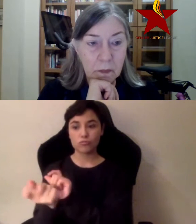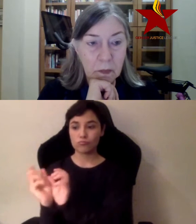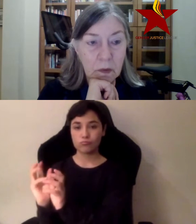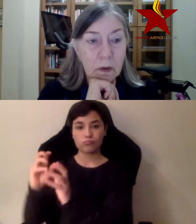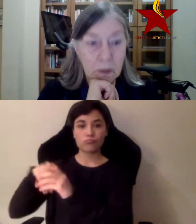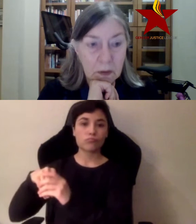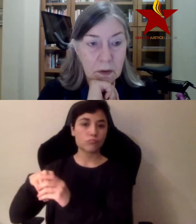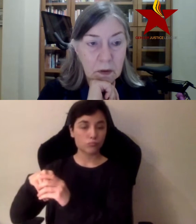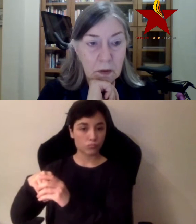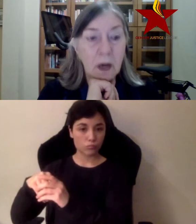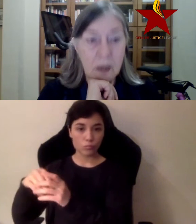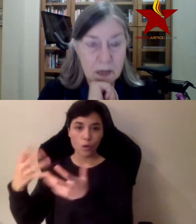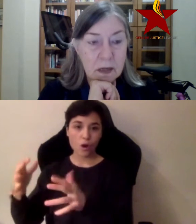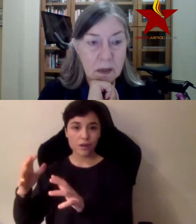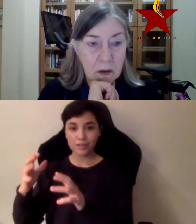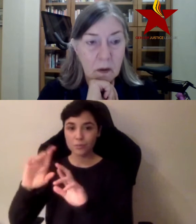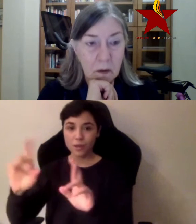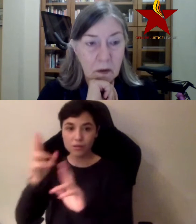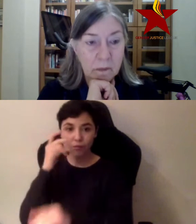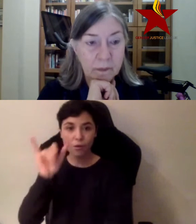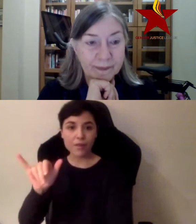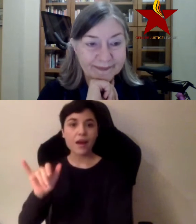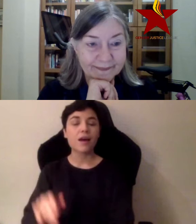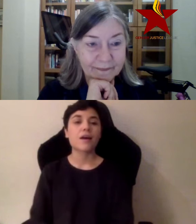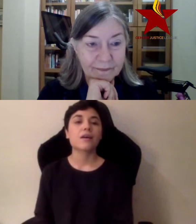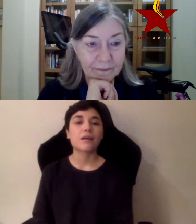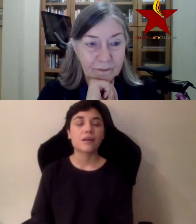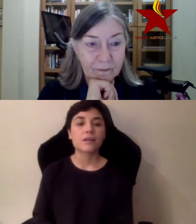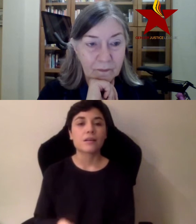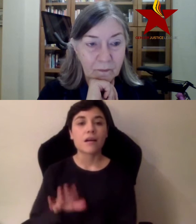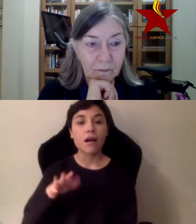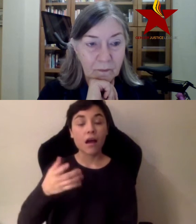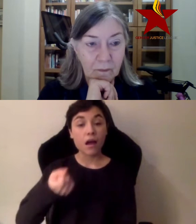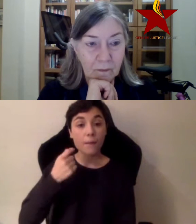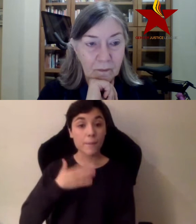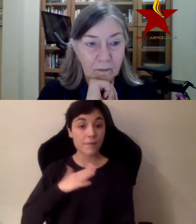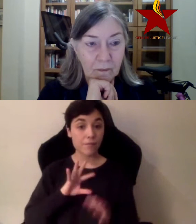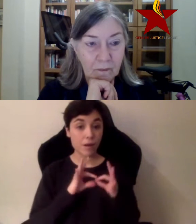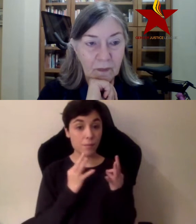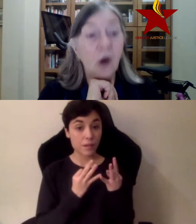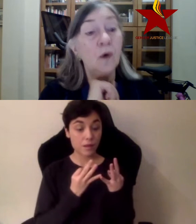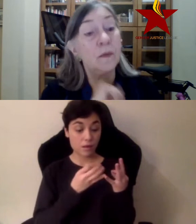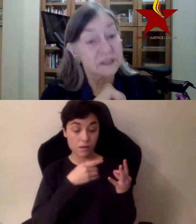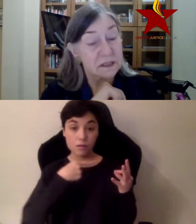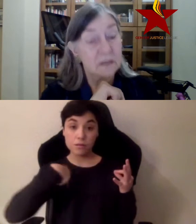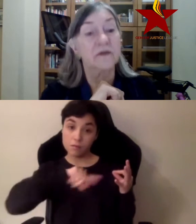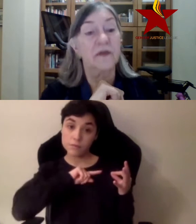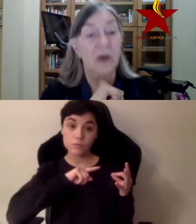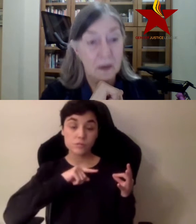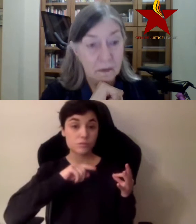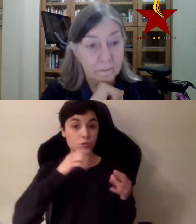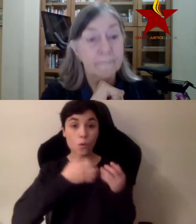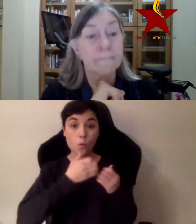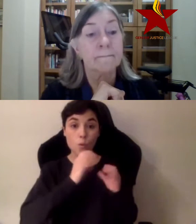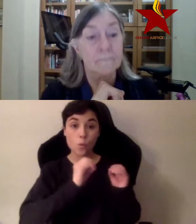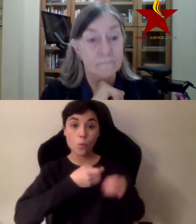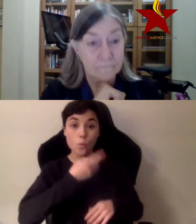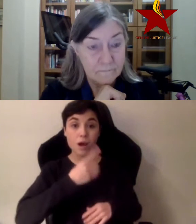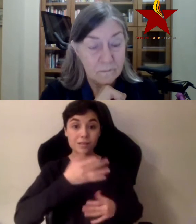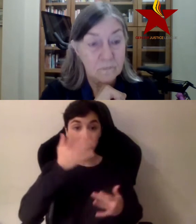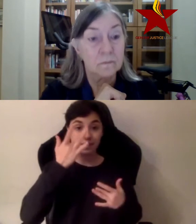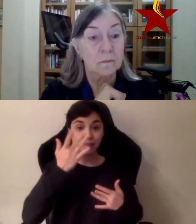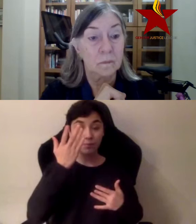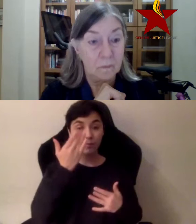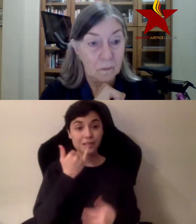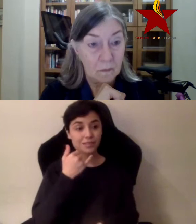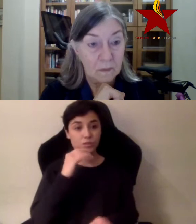and I have twin daughters and they're 7 in first grade, and none of us have been sick because they're not in school. So Oh, that's what I thought. I think that's probably